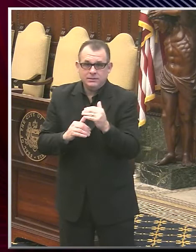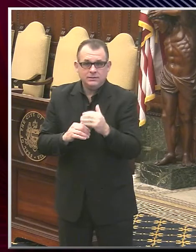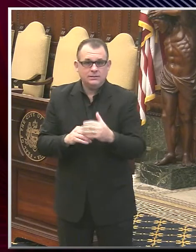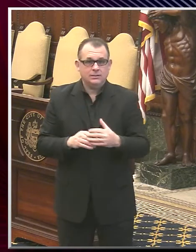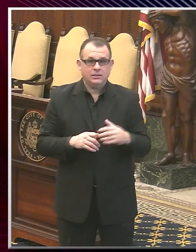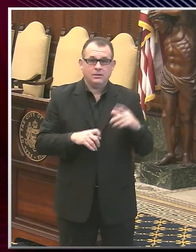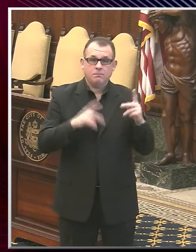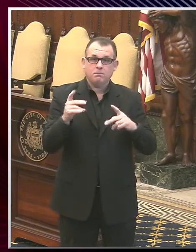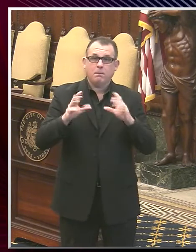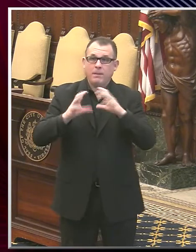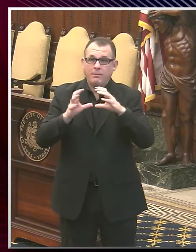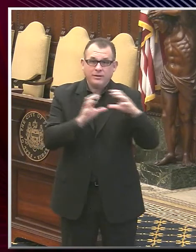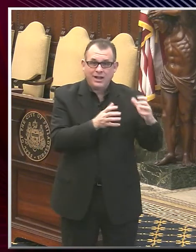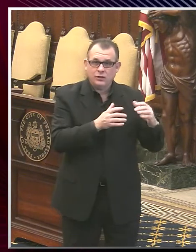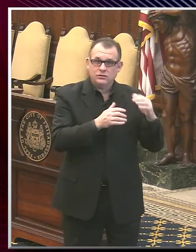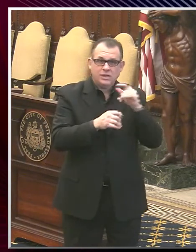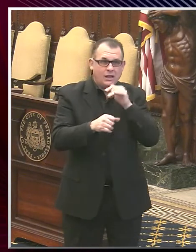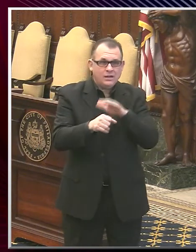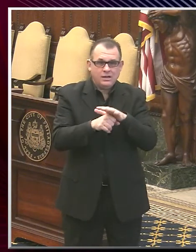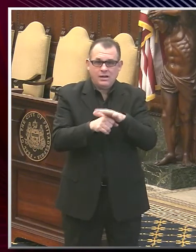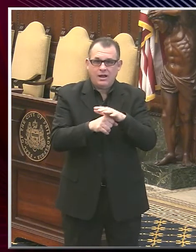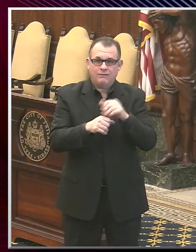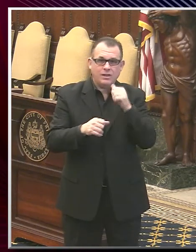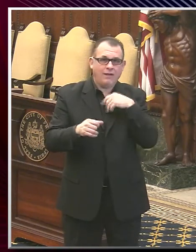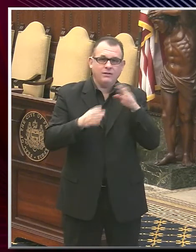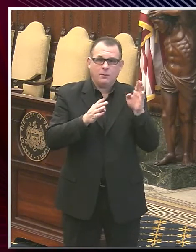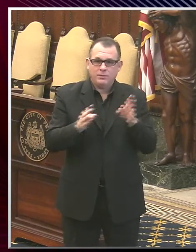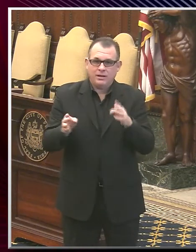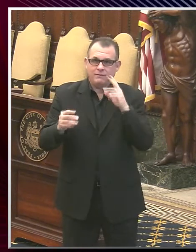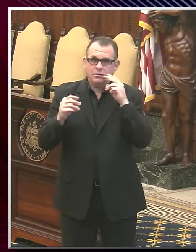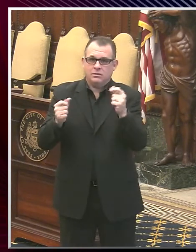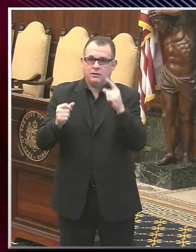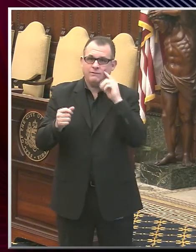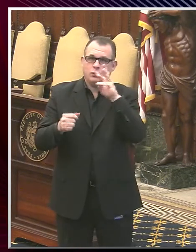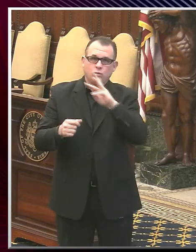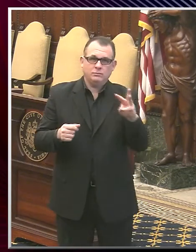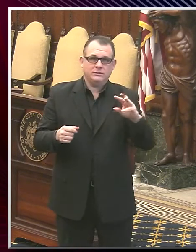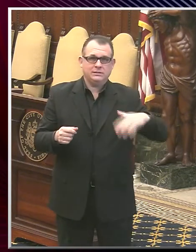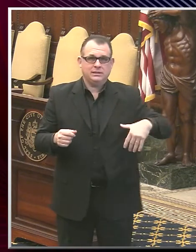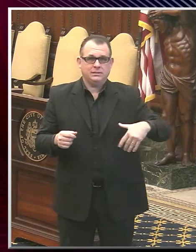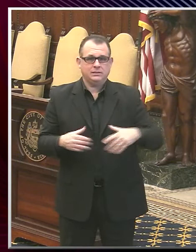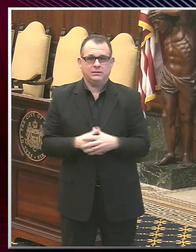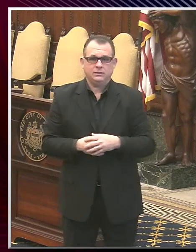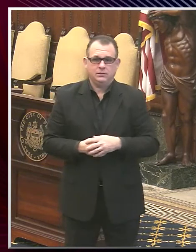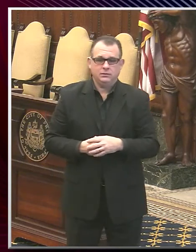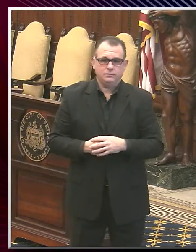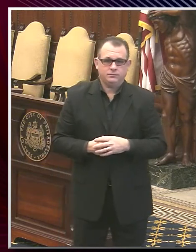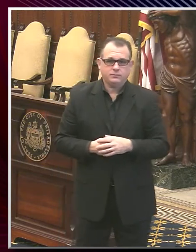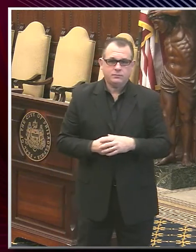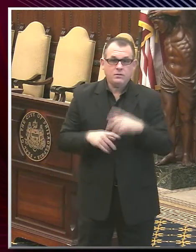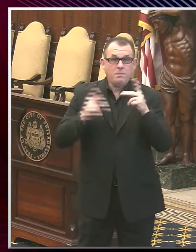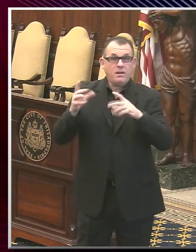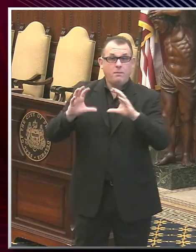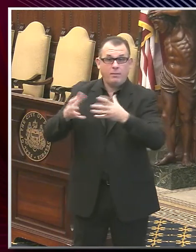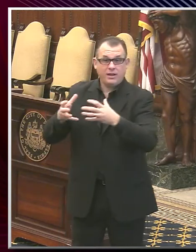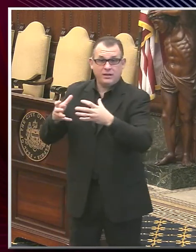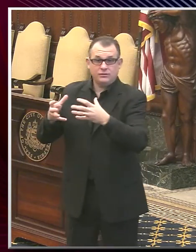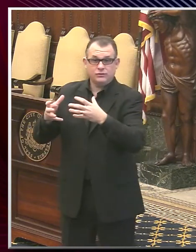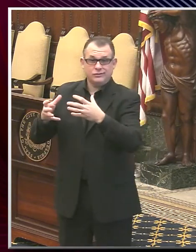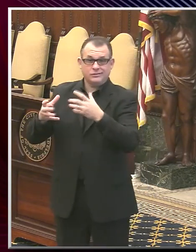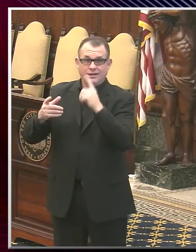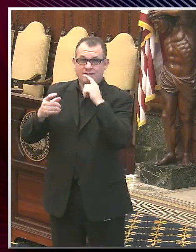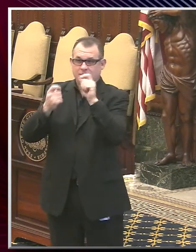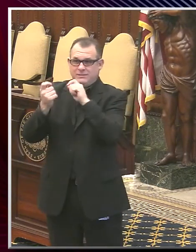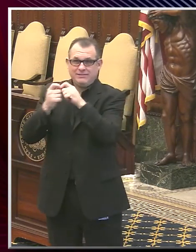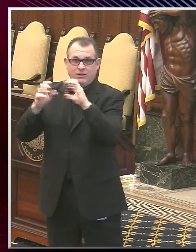are limited enough that we don't have something planned immediately for on the website. And the populations are pretty well